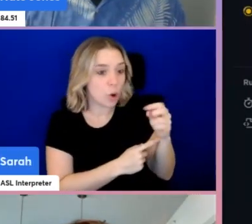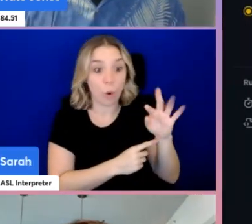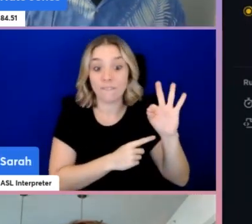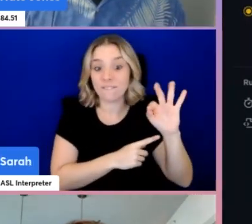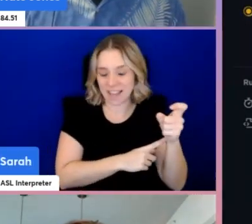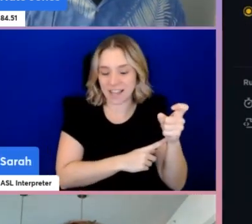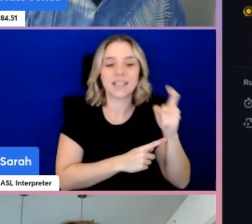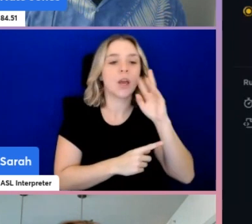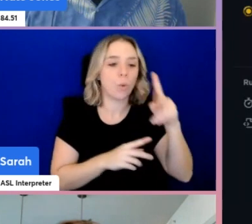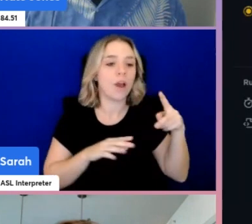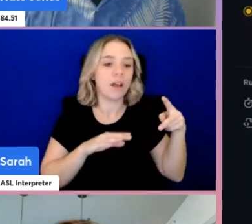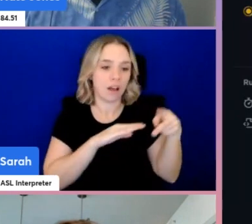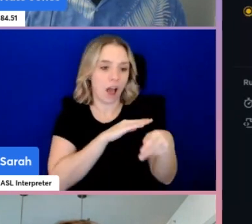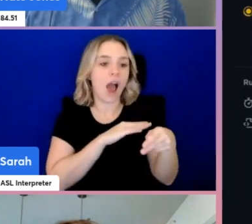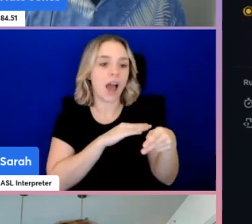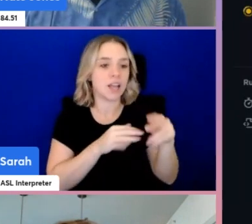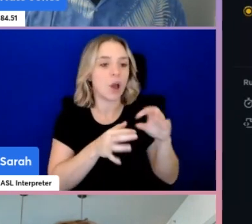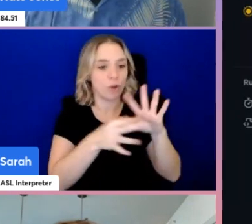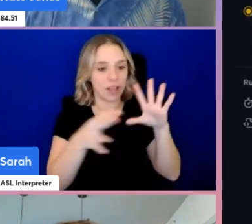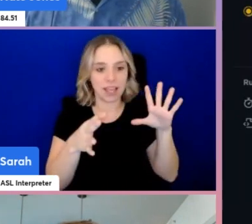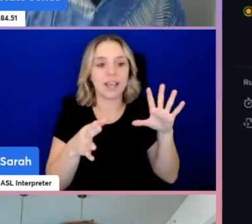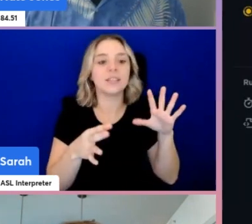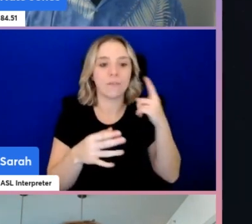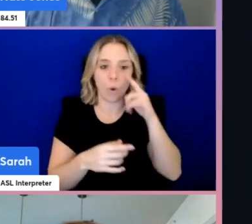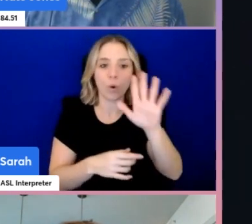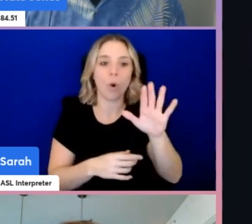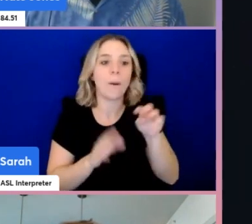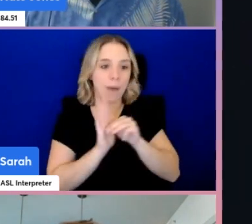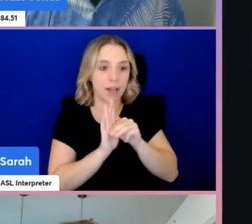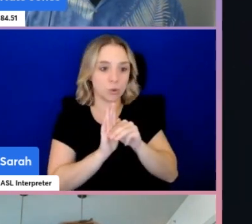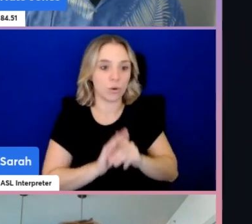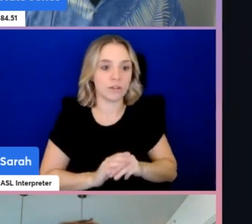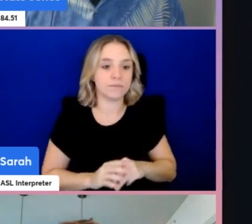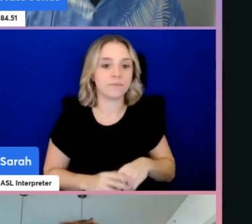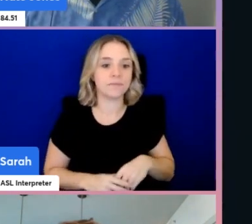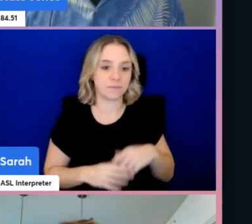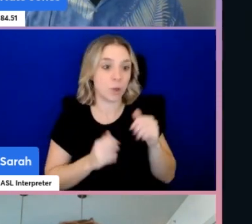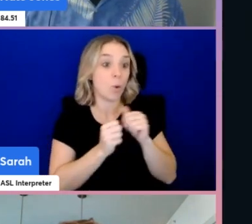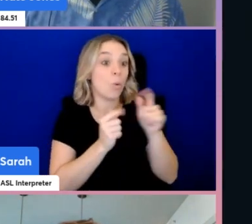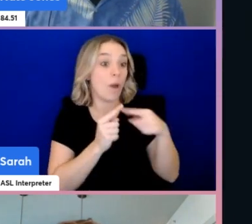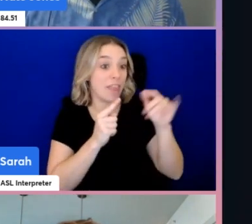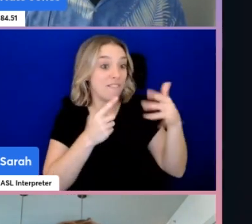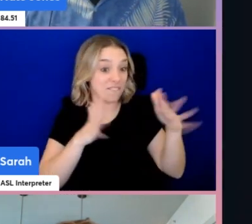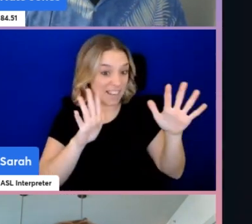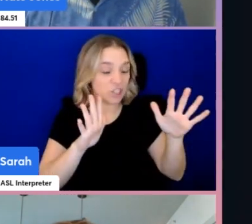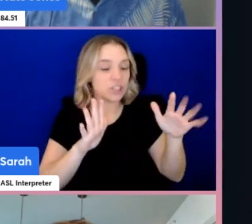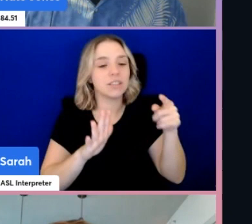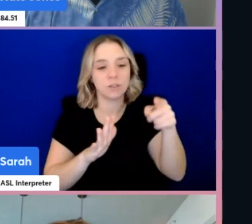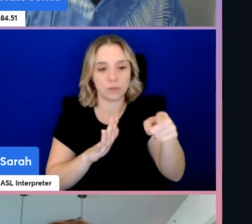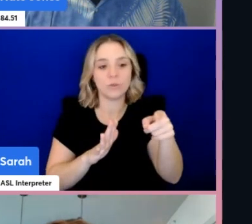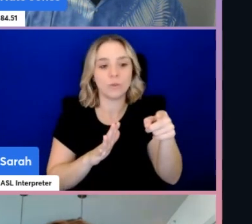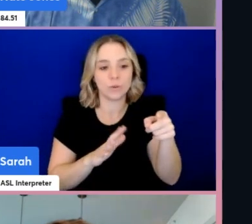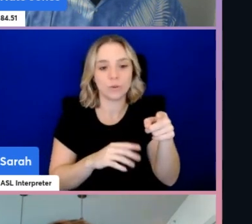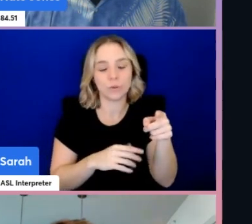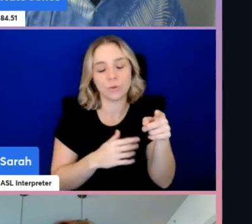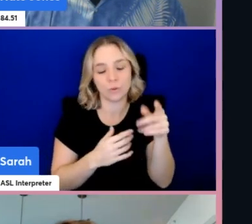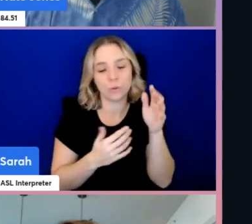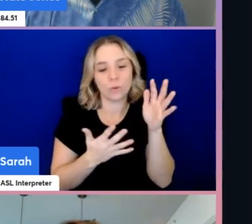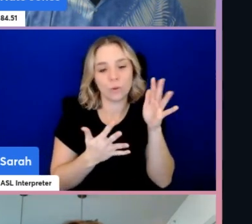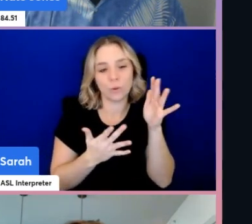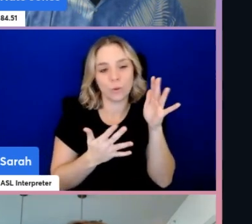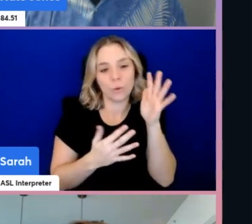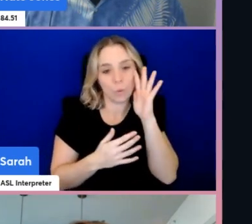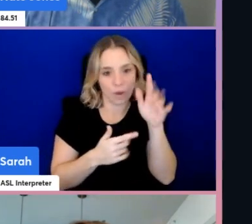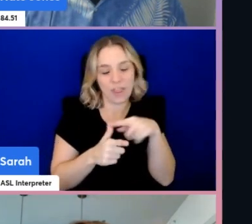it will cut a release off for your module. So when that finishes, you will